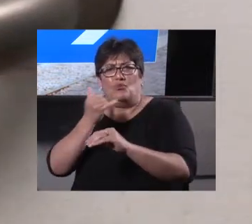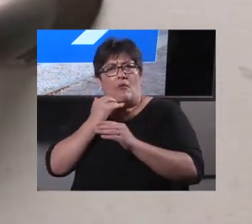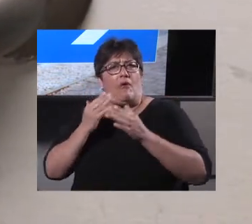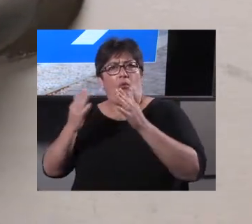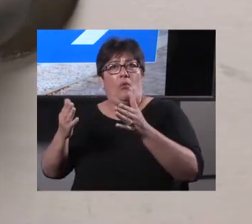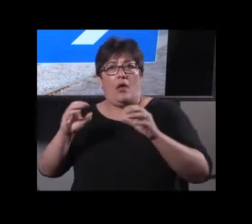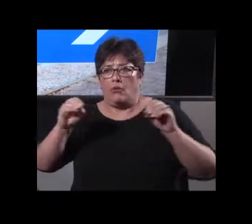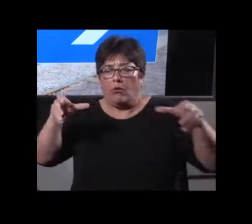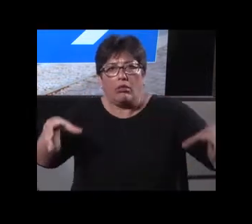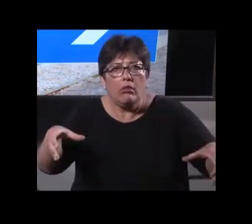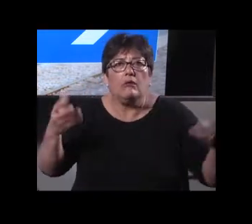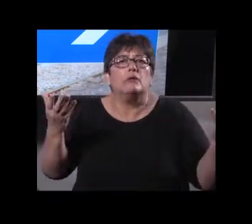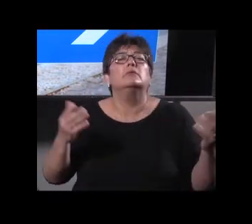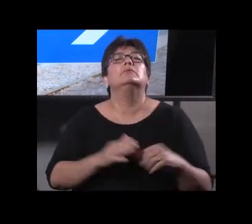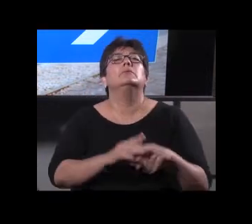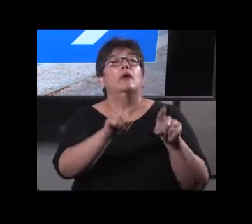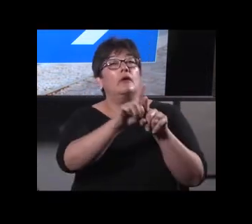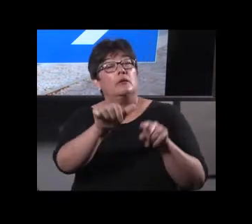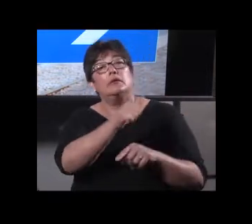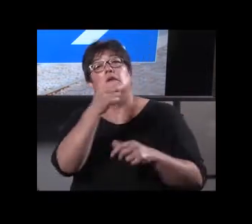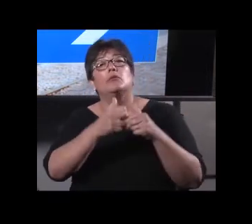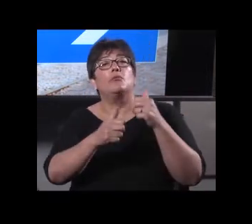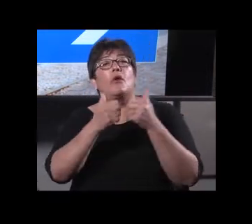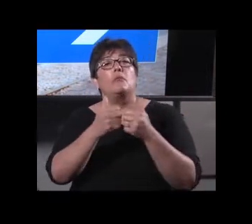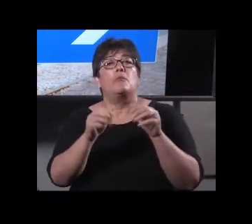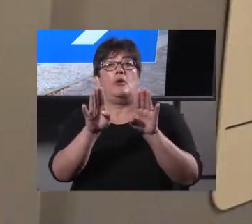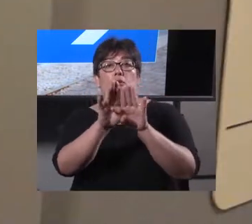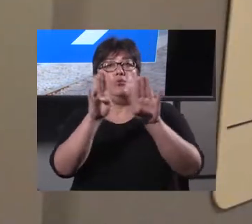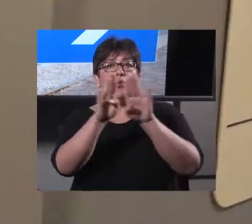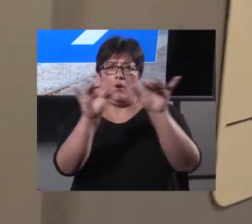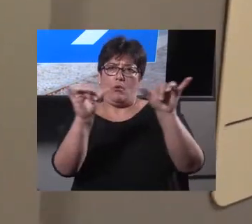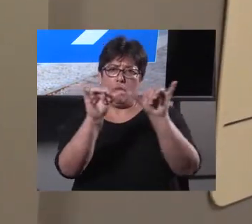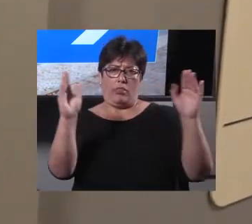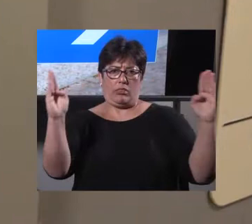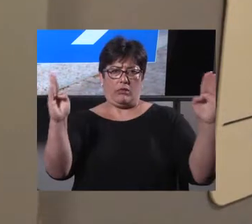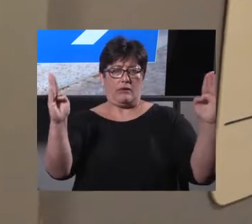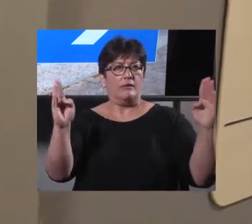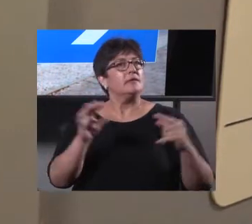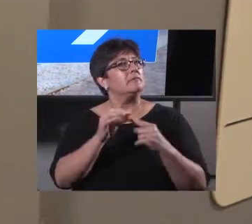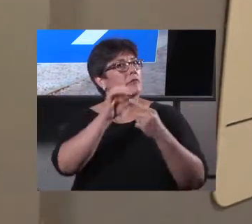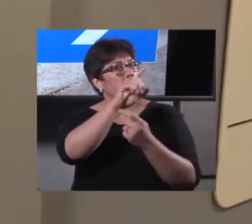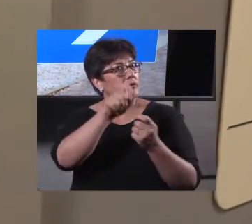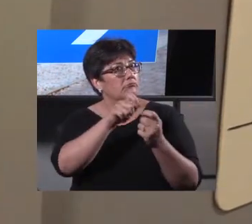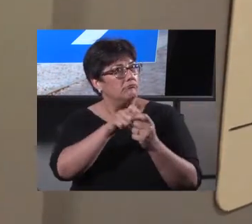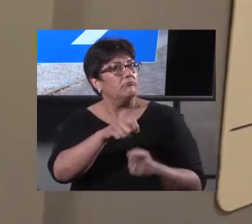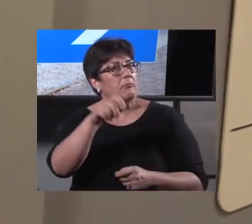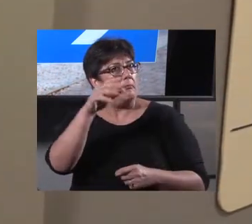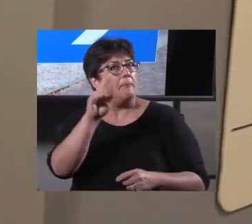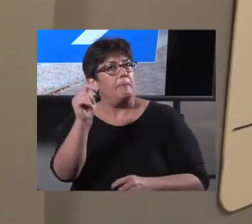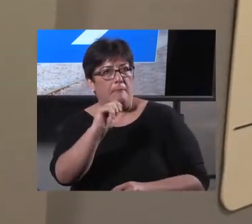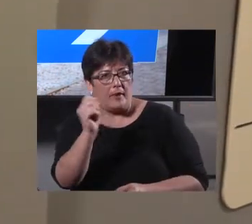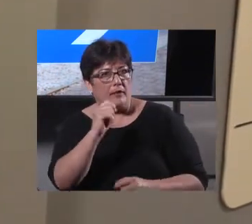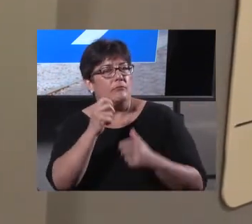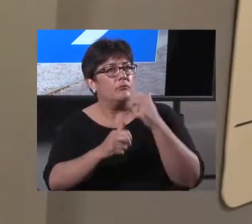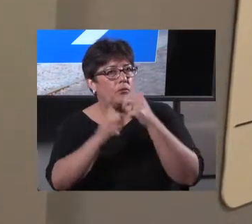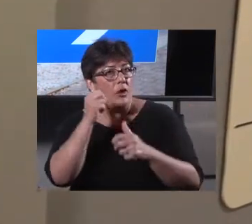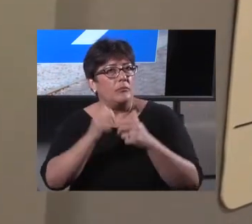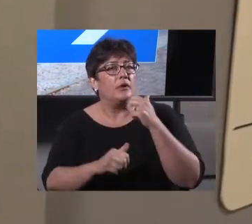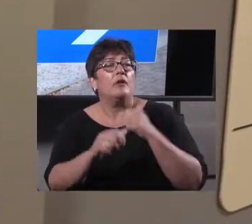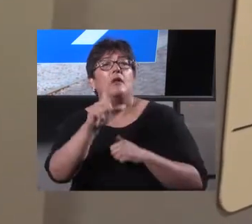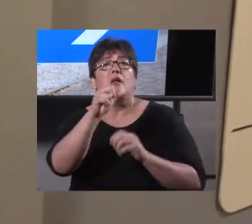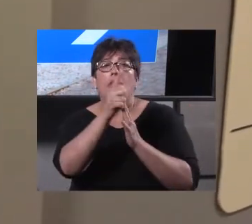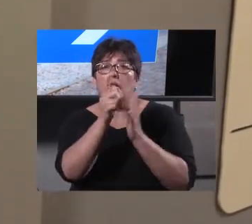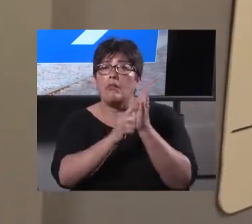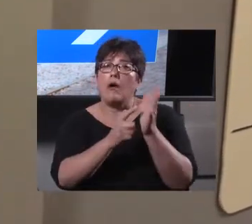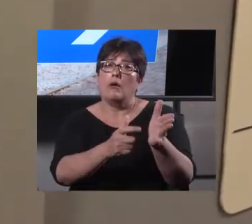an issue. Door width, particularly in bathrooms. The law says 36 inches clear. 40 is actually better, but 36